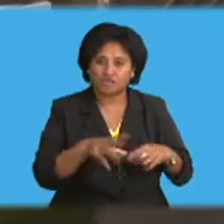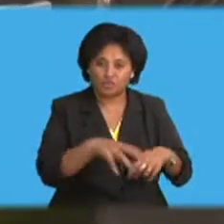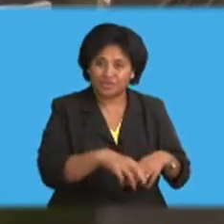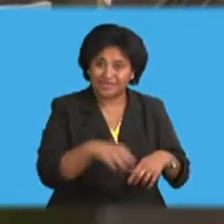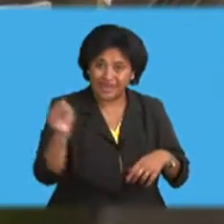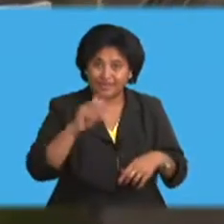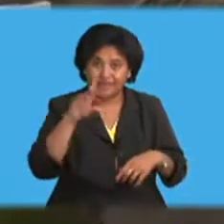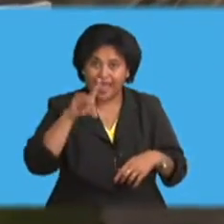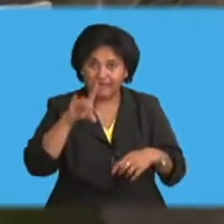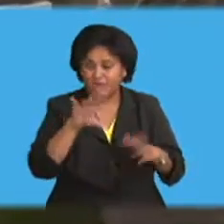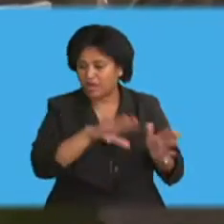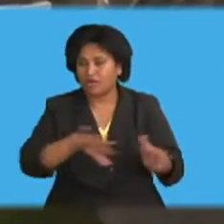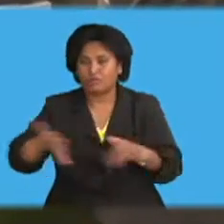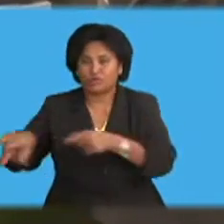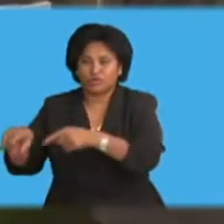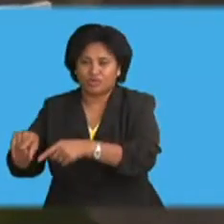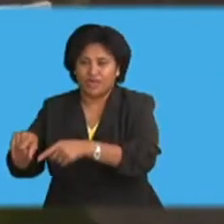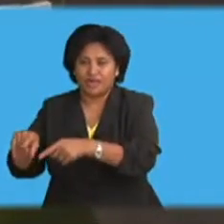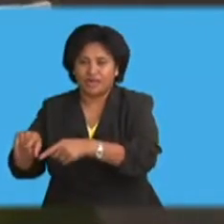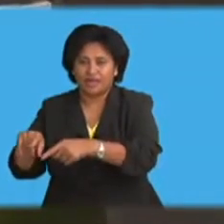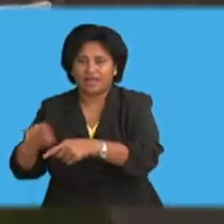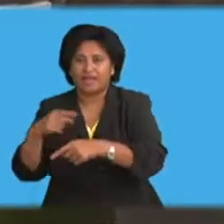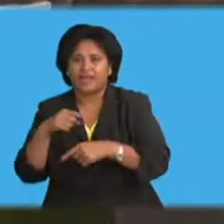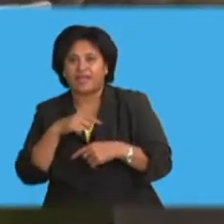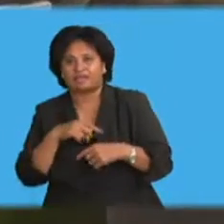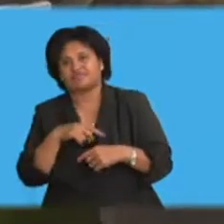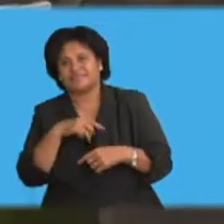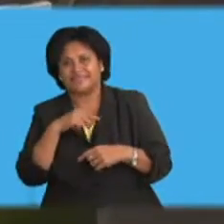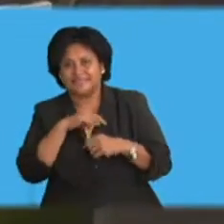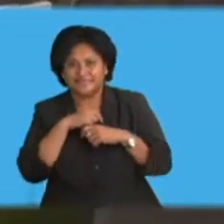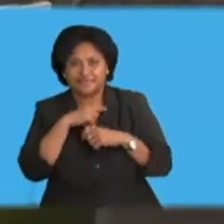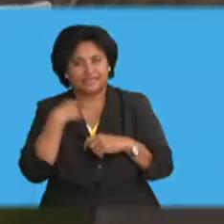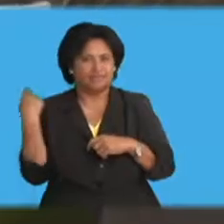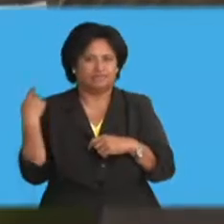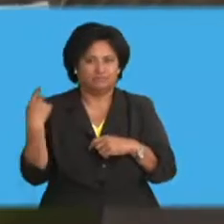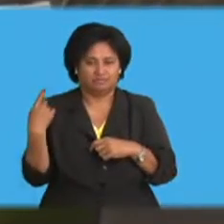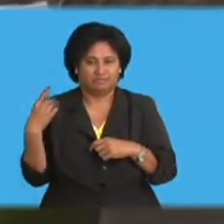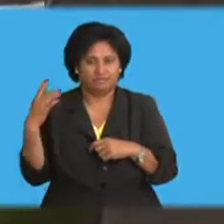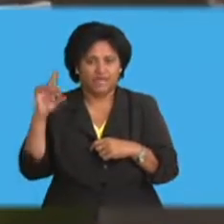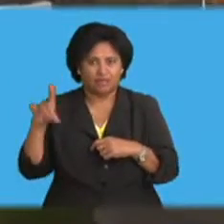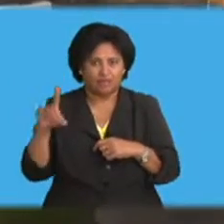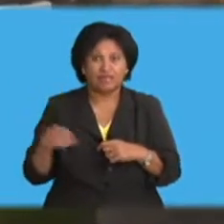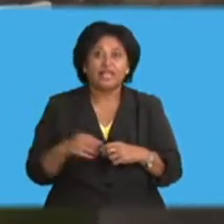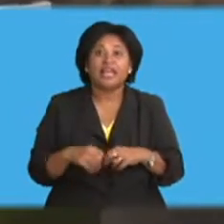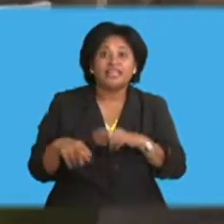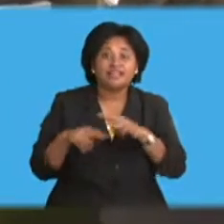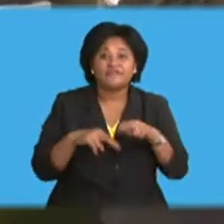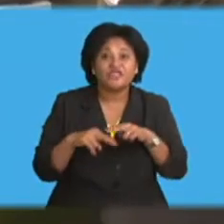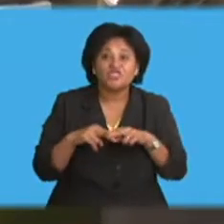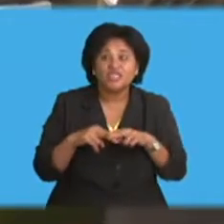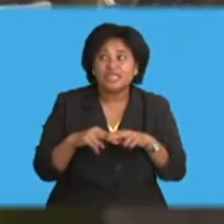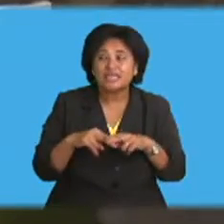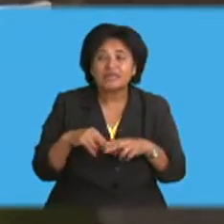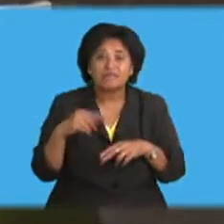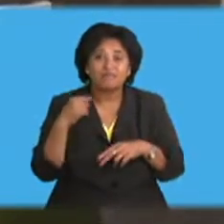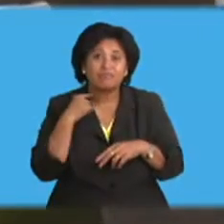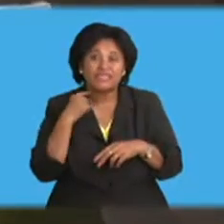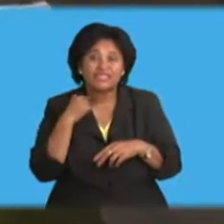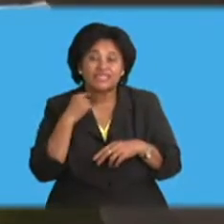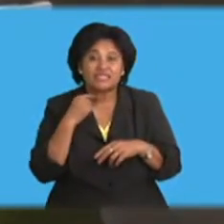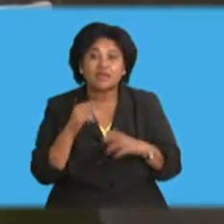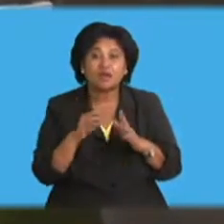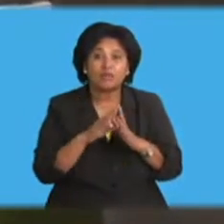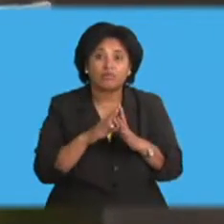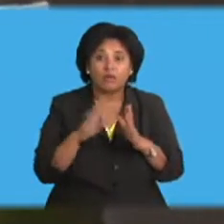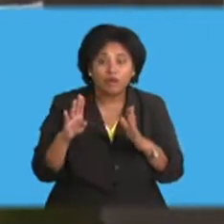slaughters, Madam Speaker. At FMIB, there will be meat inspectors. They will also confirm the result of the test. This